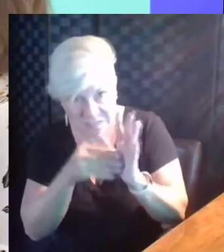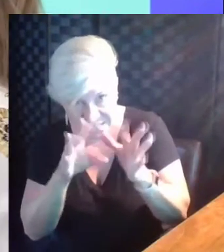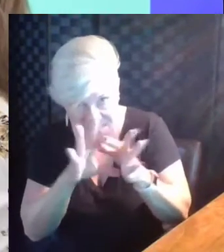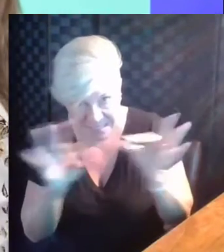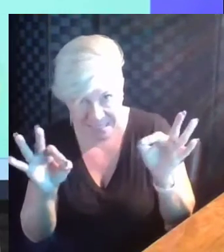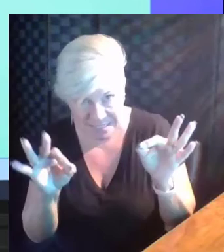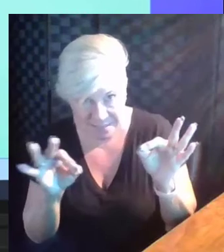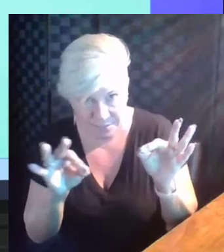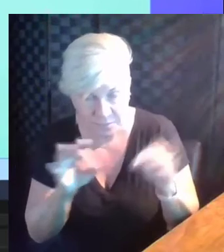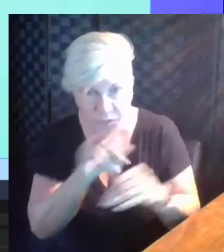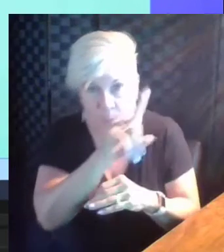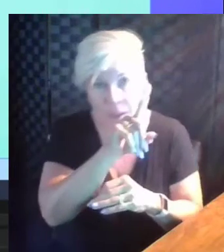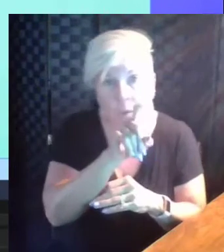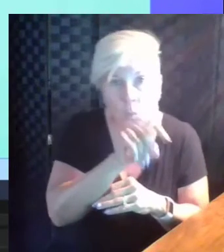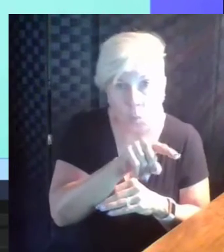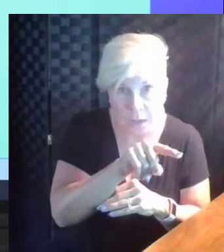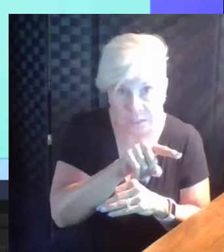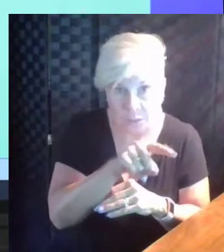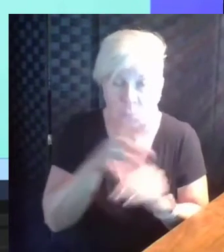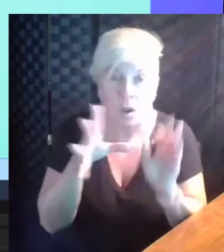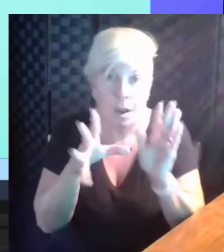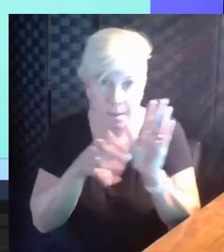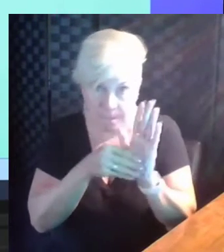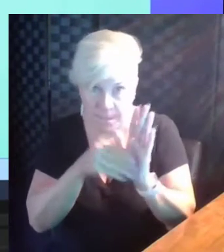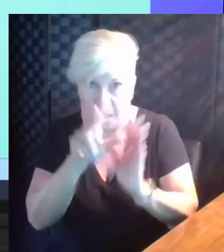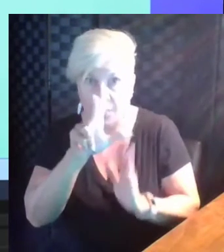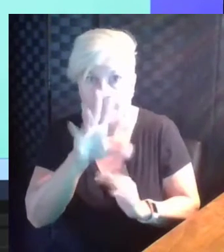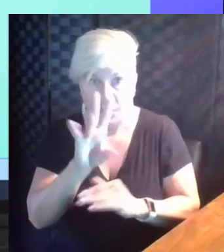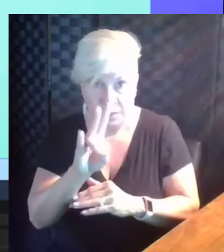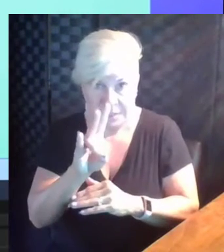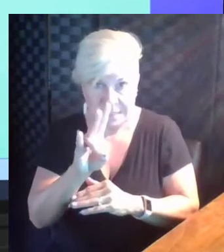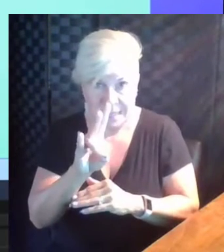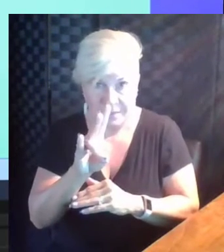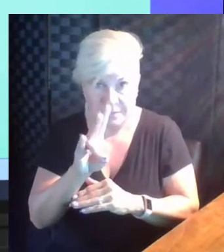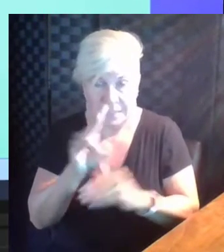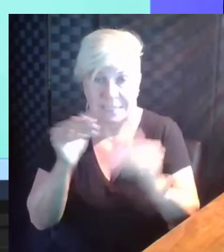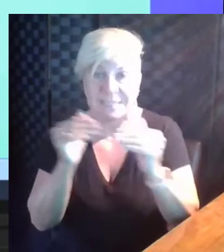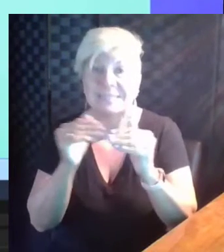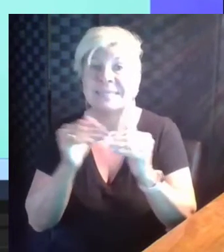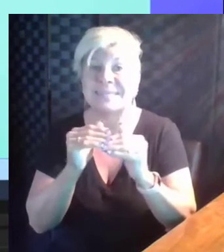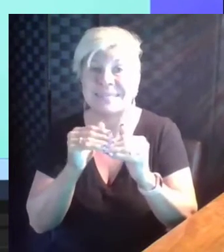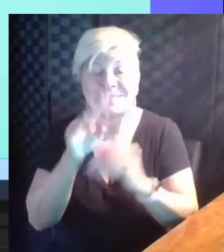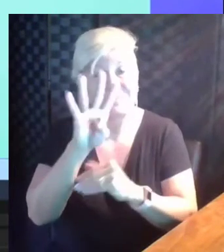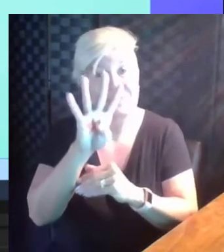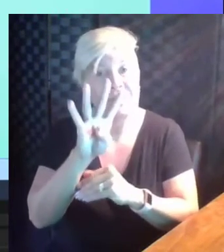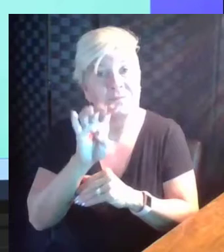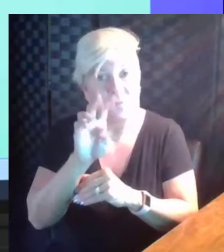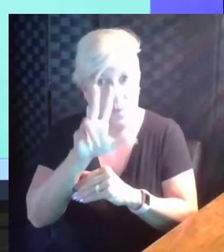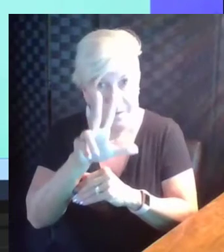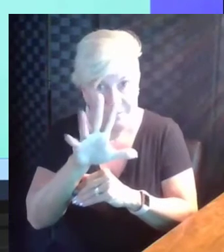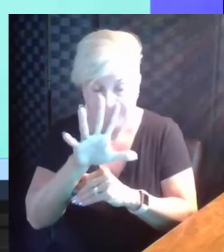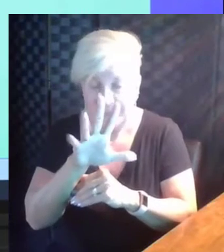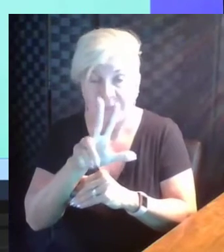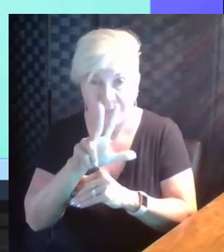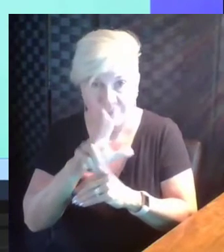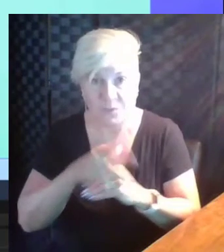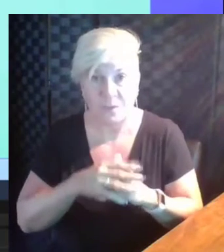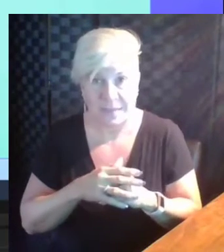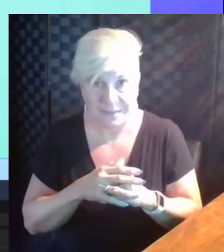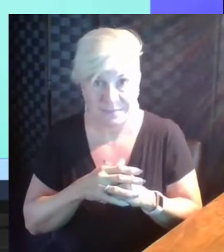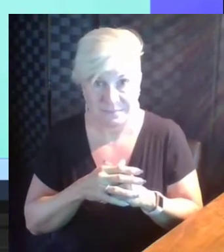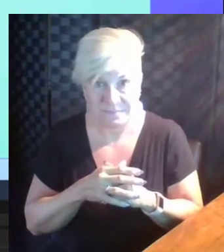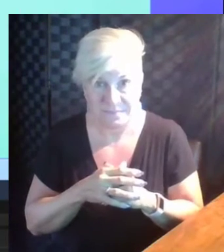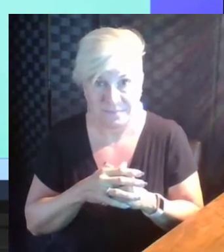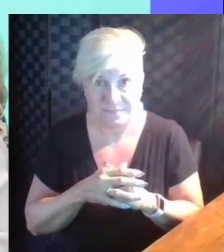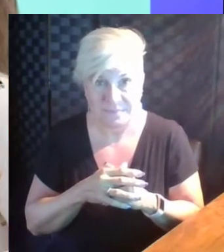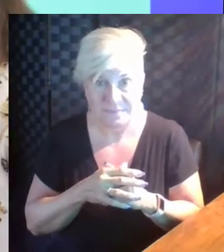addition sentence. So I can do question mark plus 37 equals